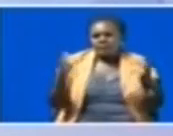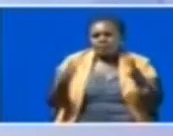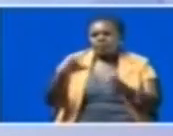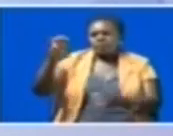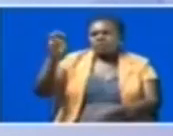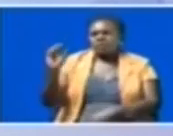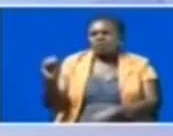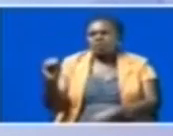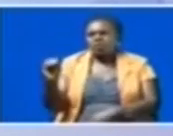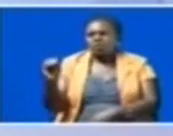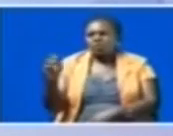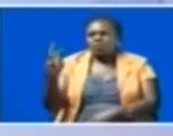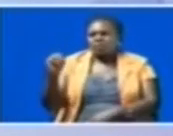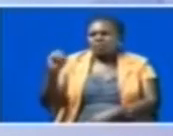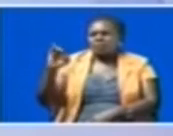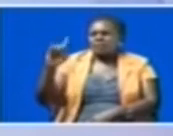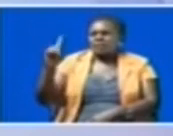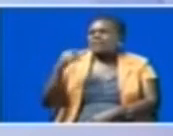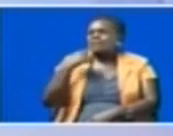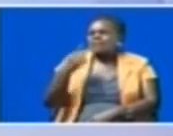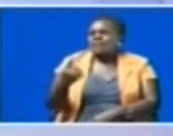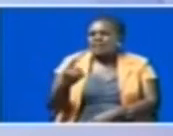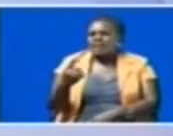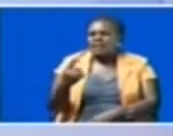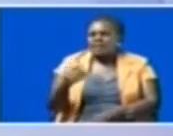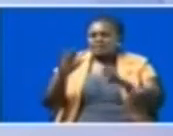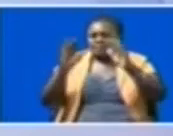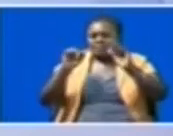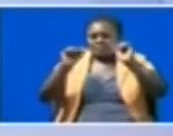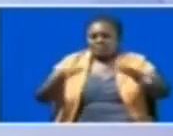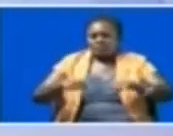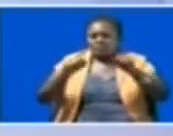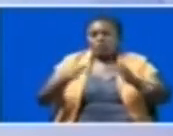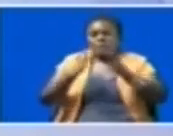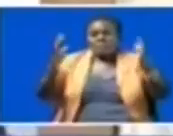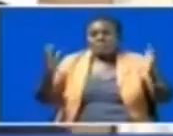CEO of Zamara, notes that Kenya has significant potential.